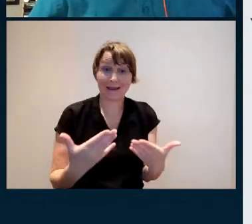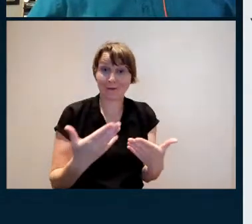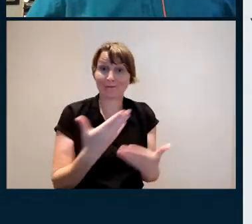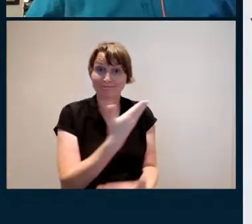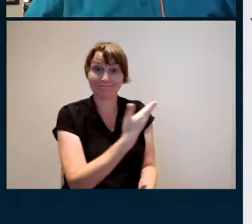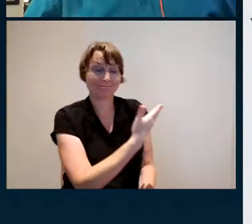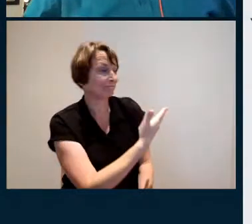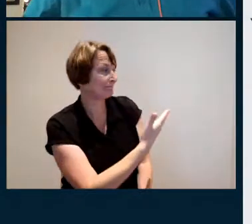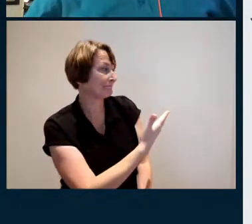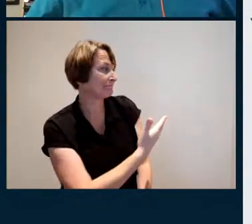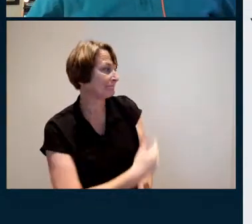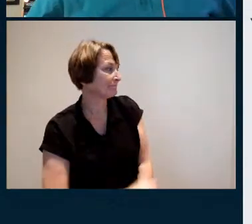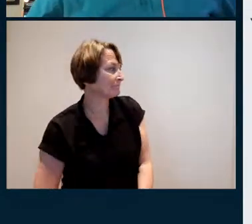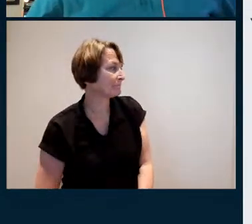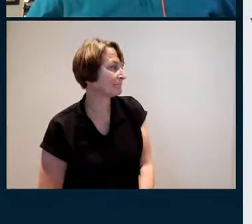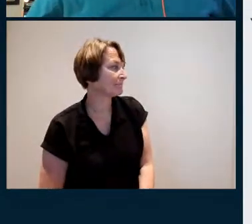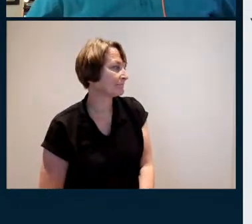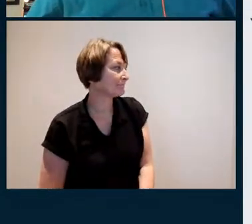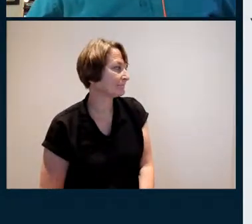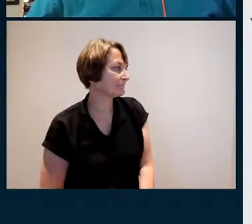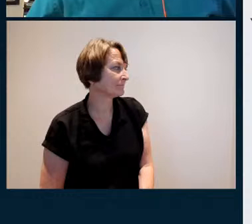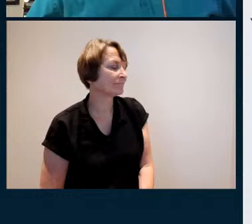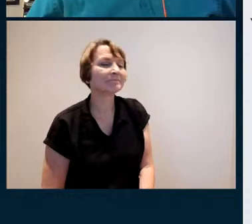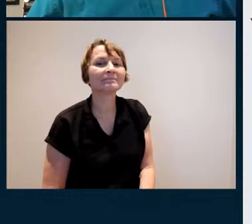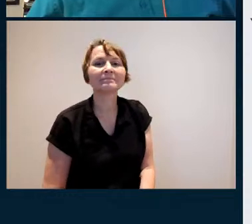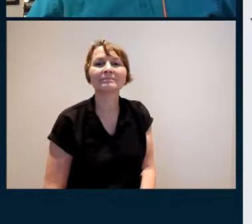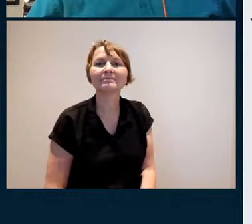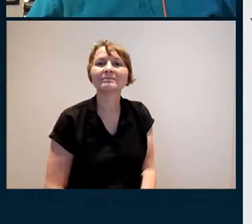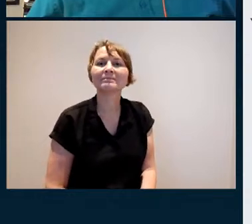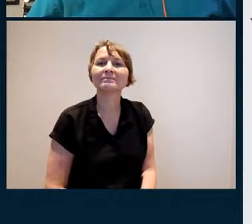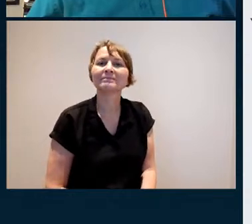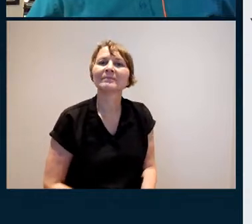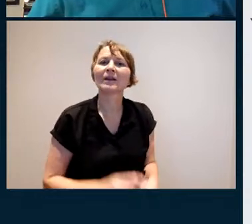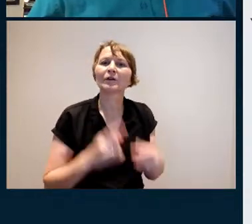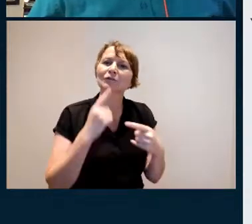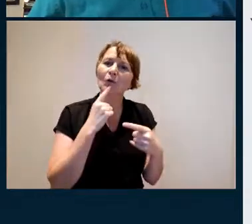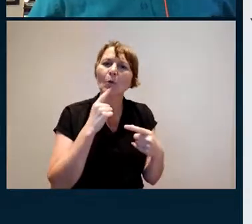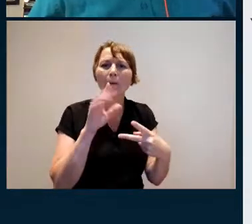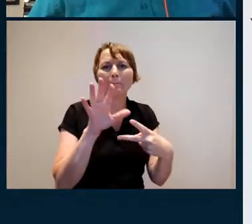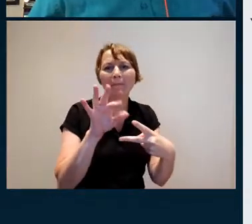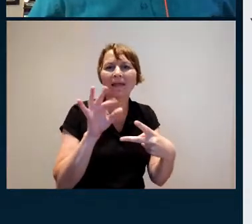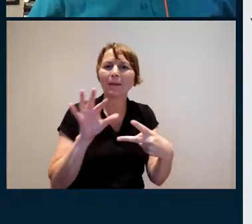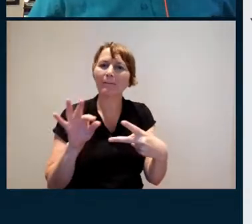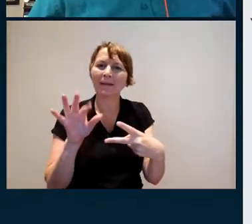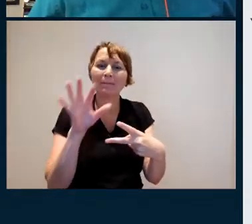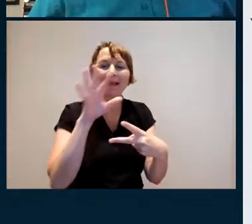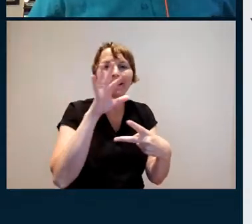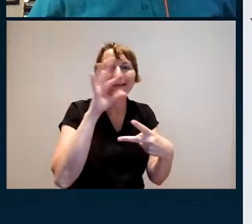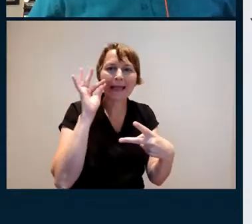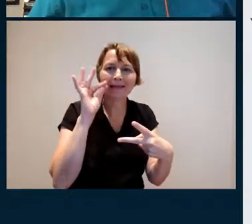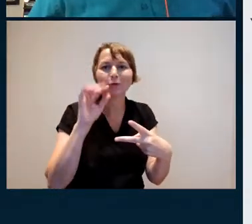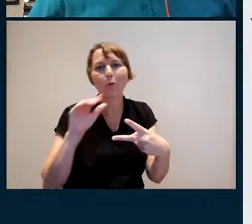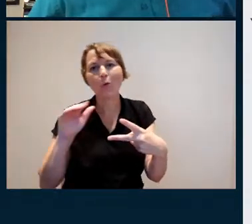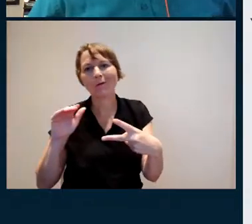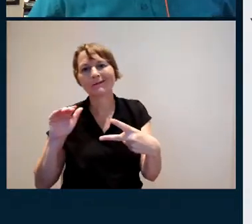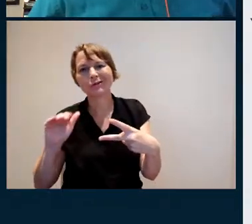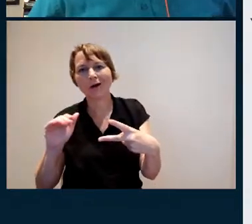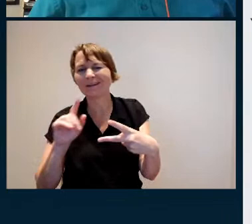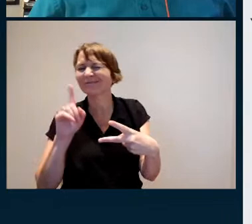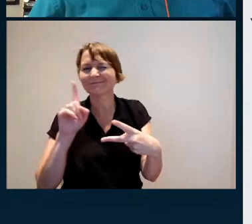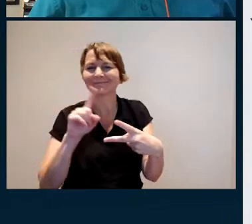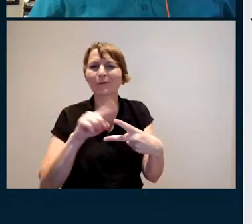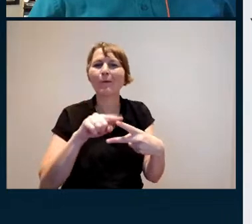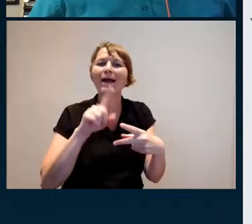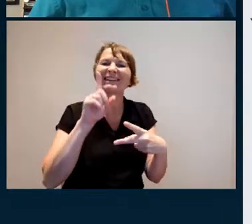showed cats and dogs, but I prefer to vote between tabs and spaces. So here we've got tabs and spaces, and we've got also a